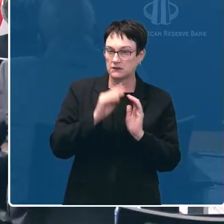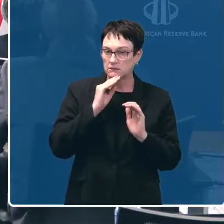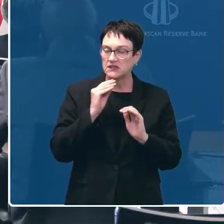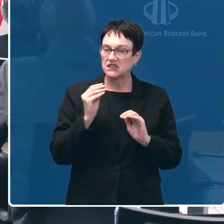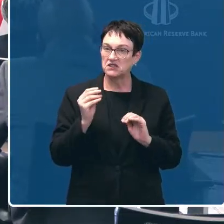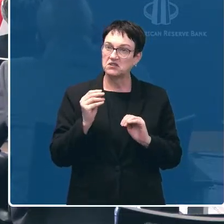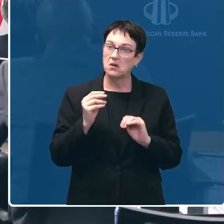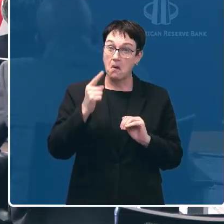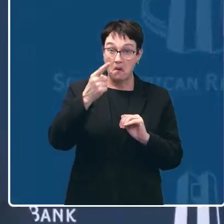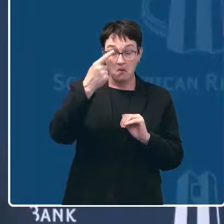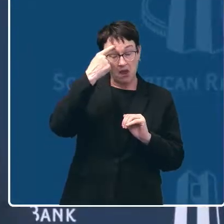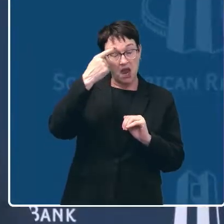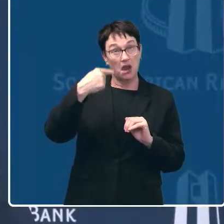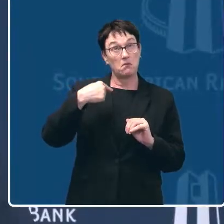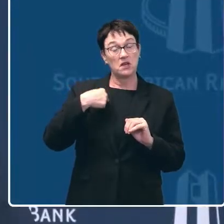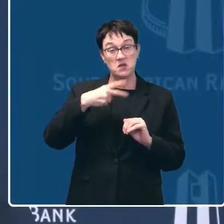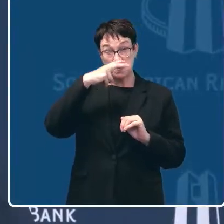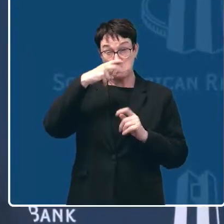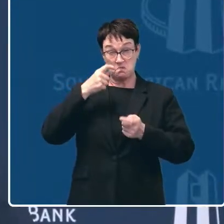restrictive?